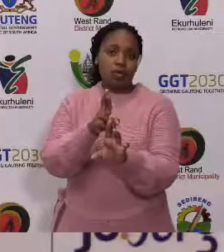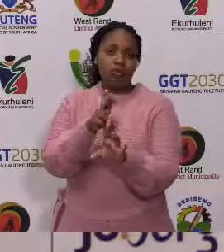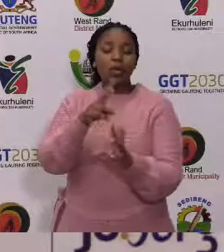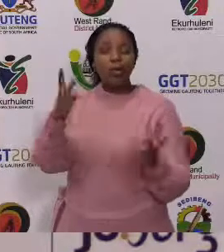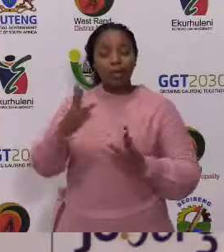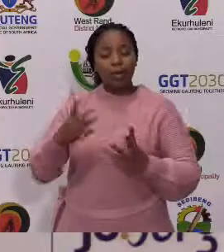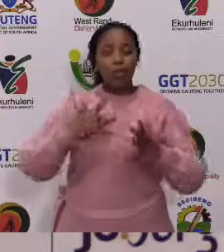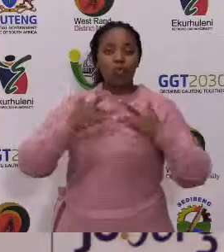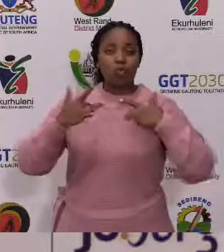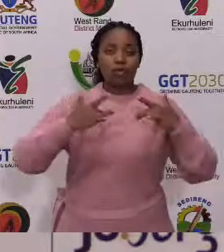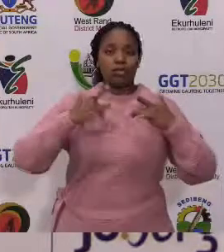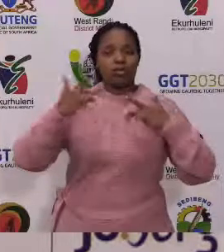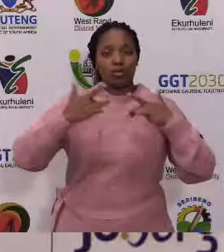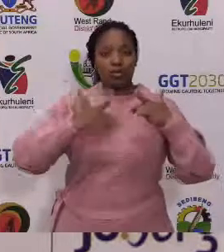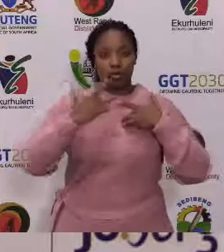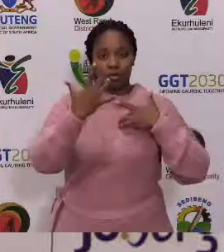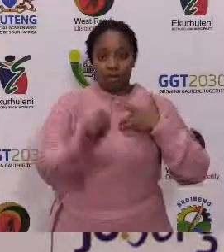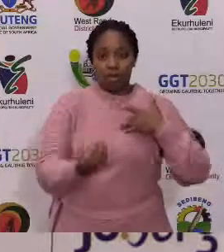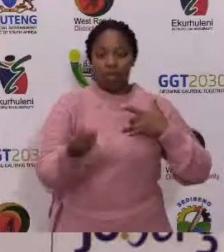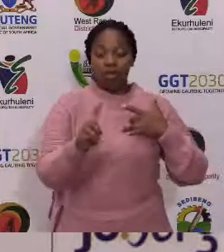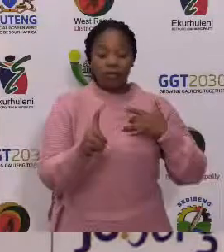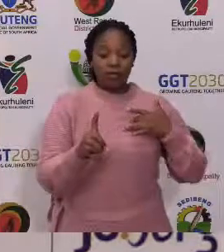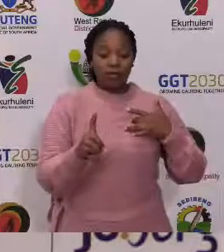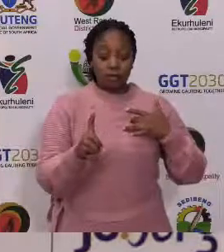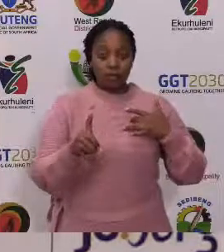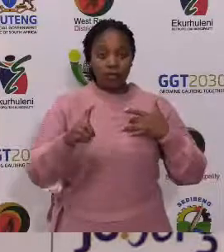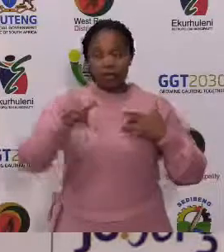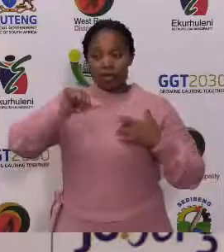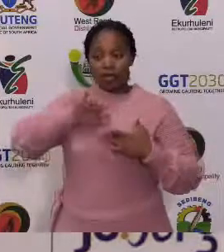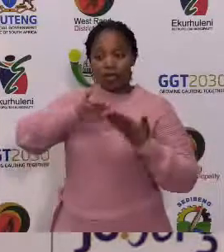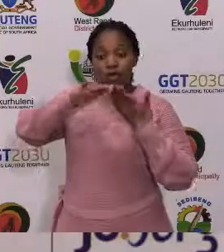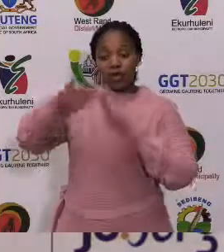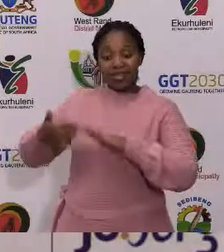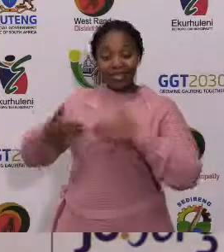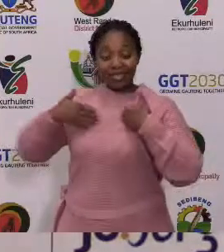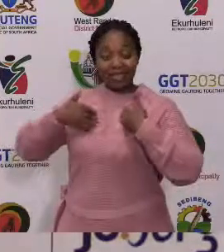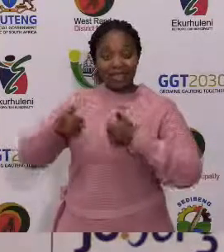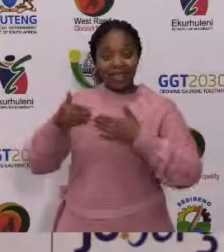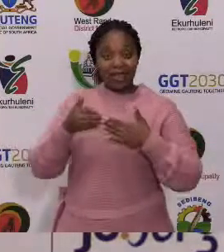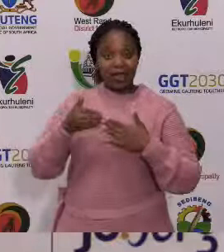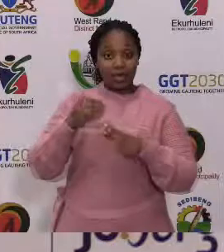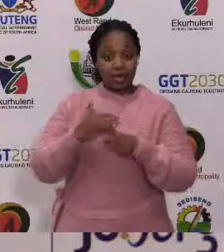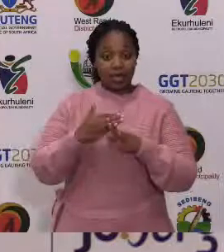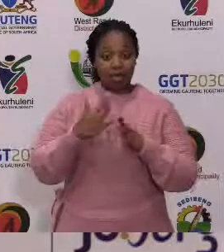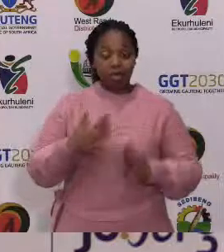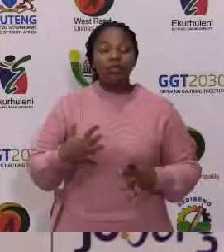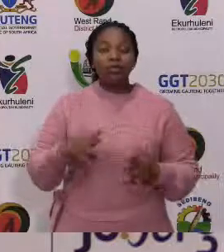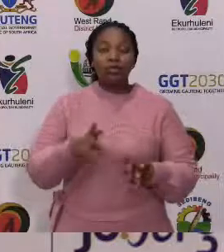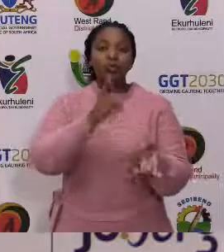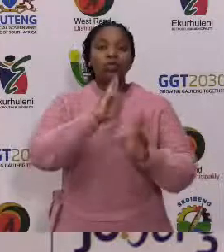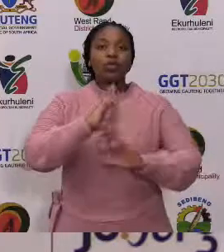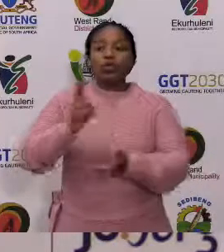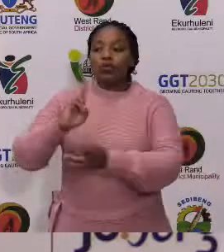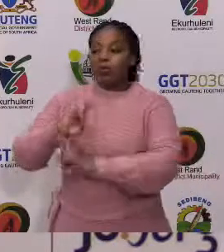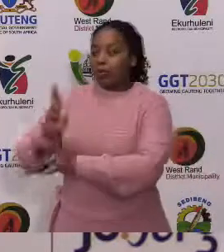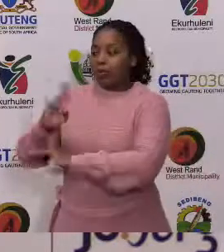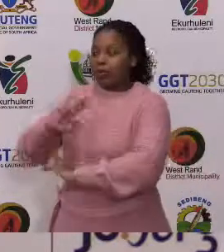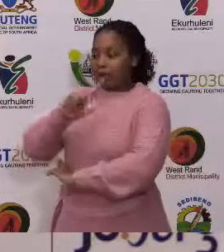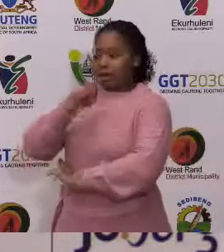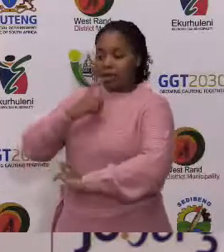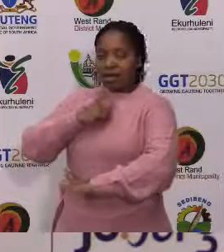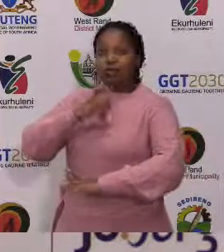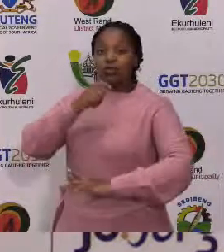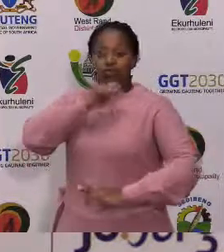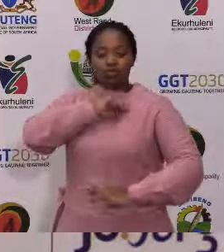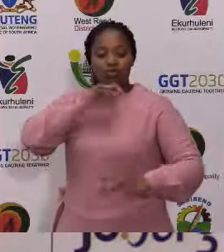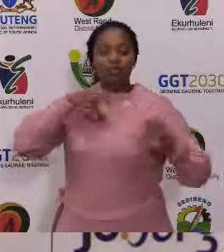concern that our community health care workers have reported, that it is an issue